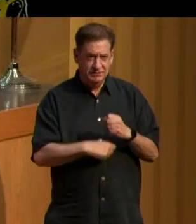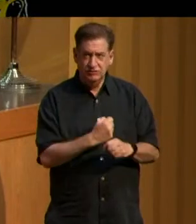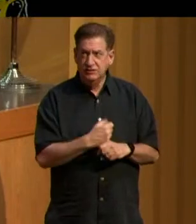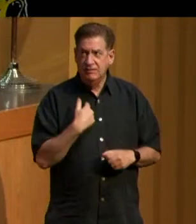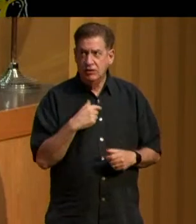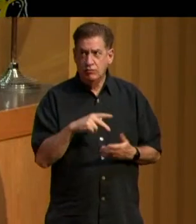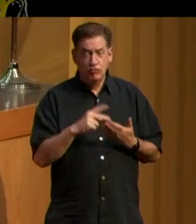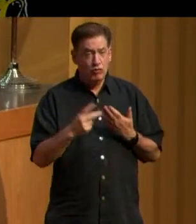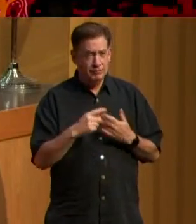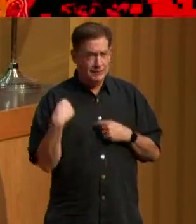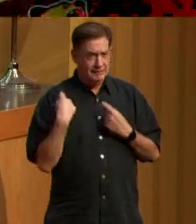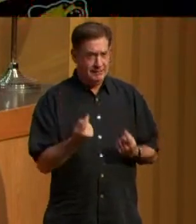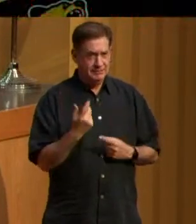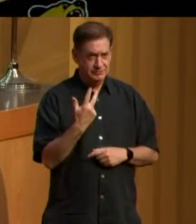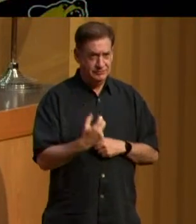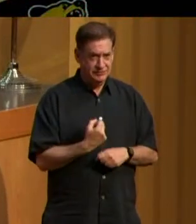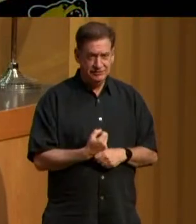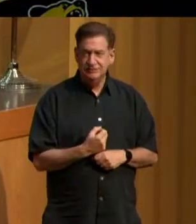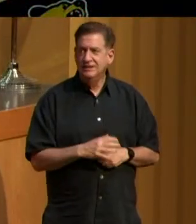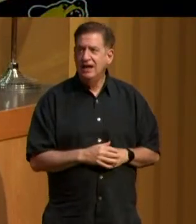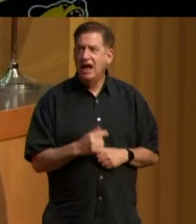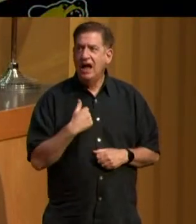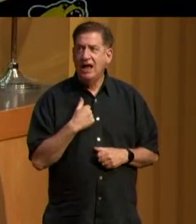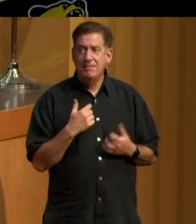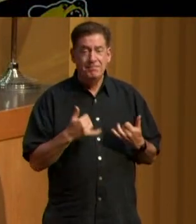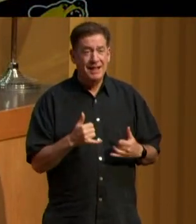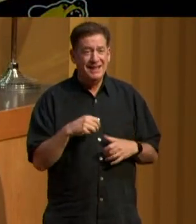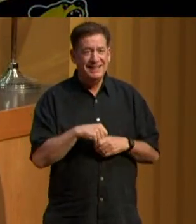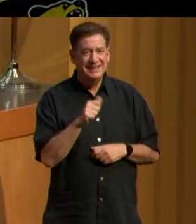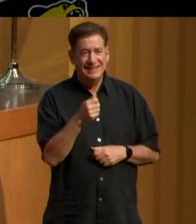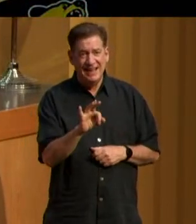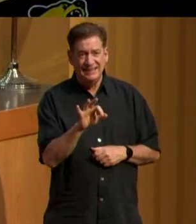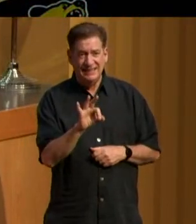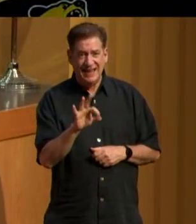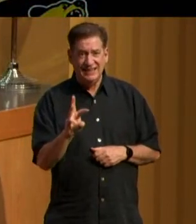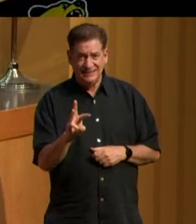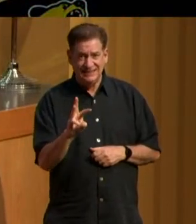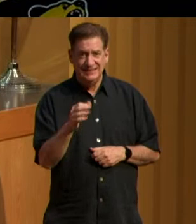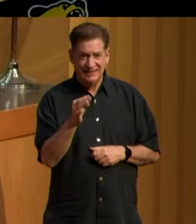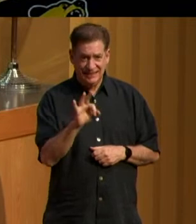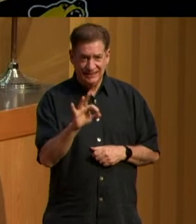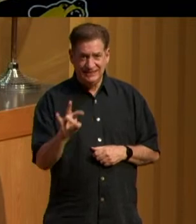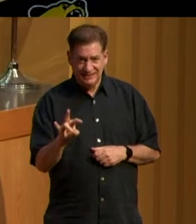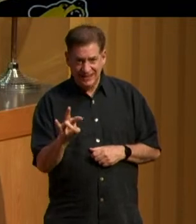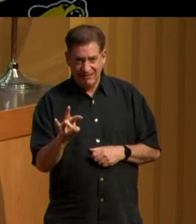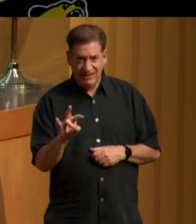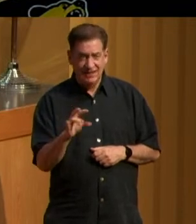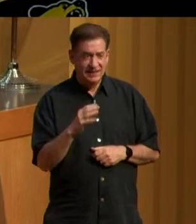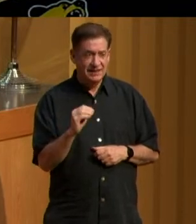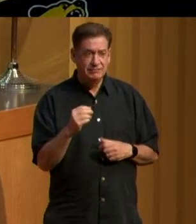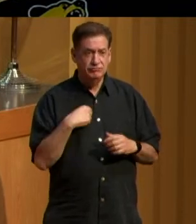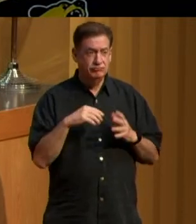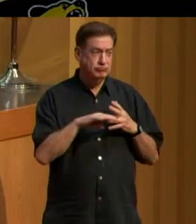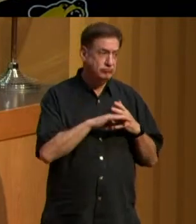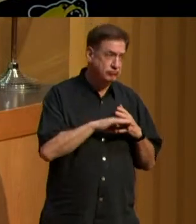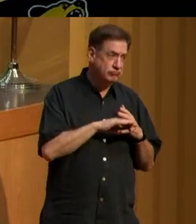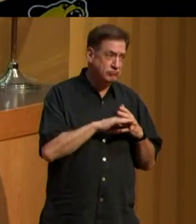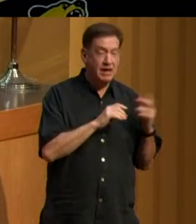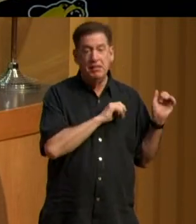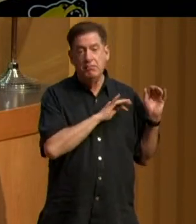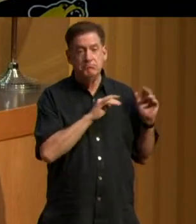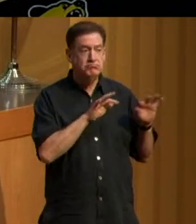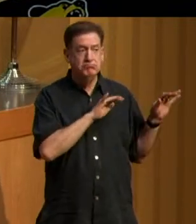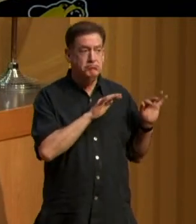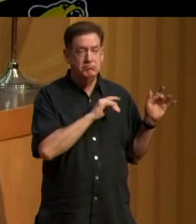the last 3 years. I played in 1996 and 97, took a break, came back